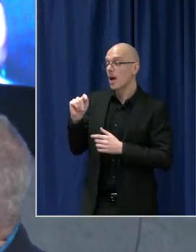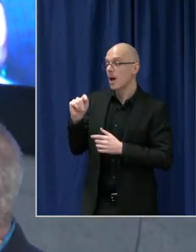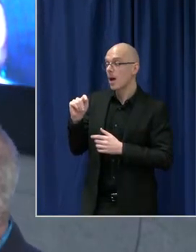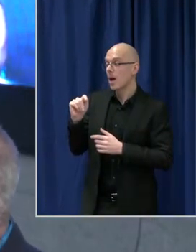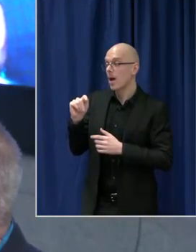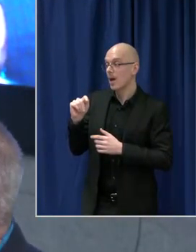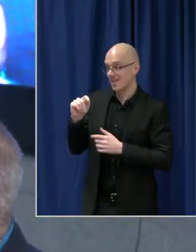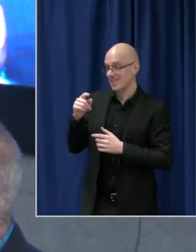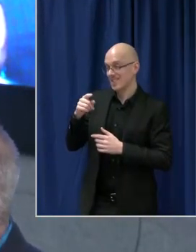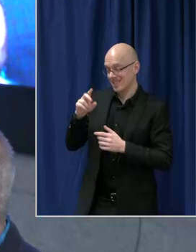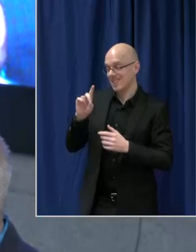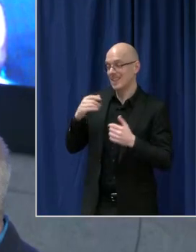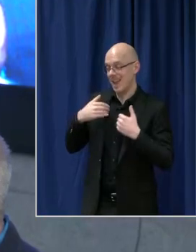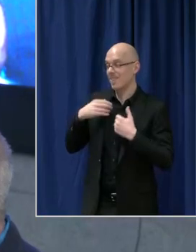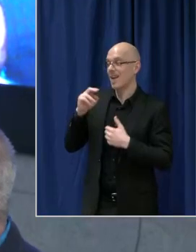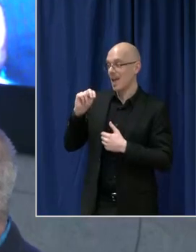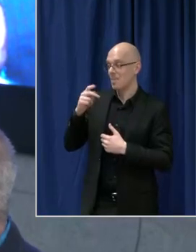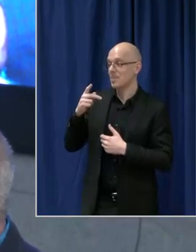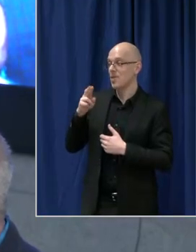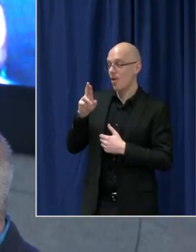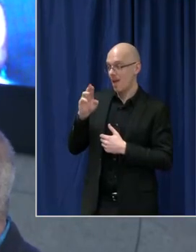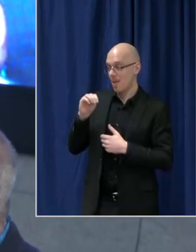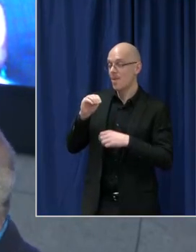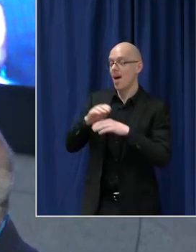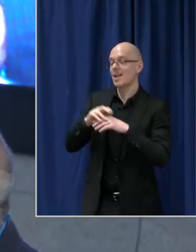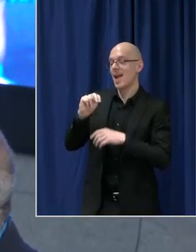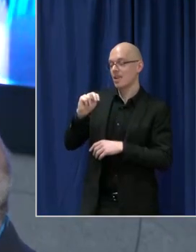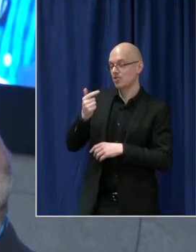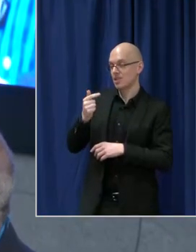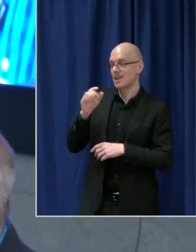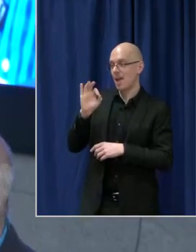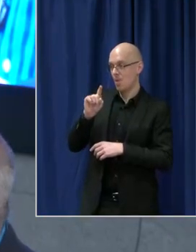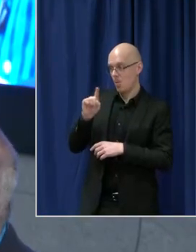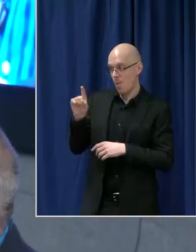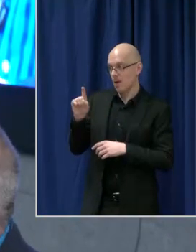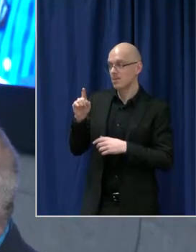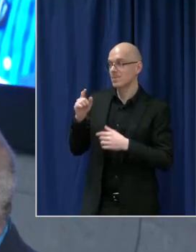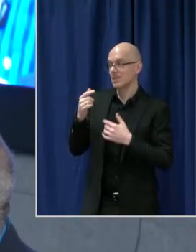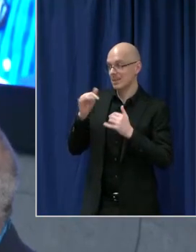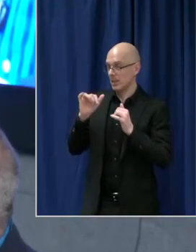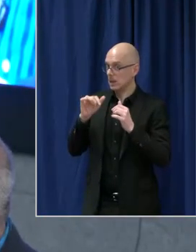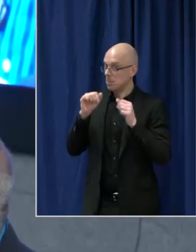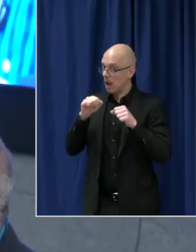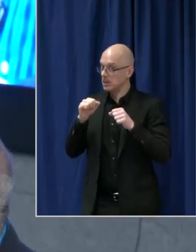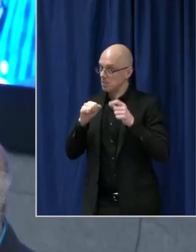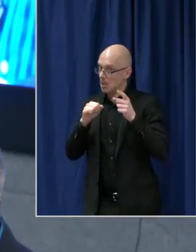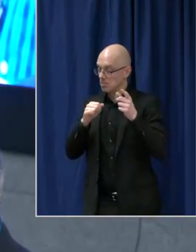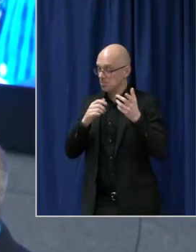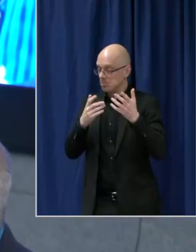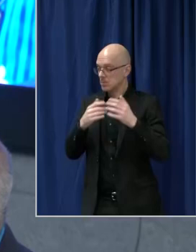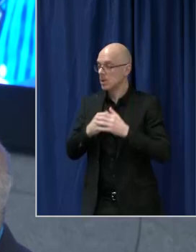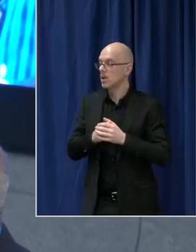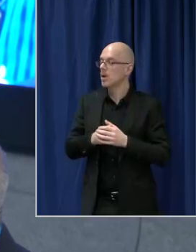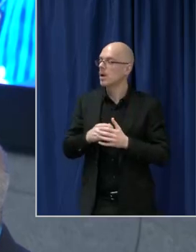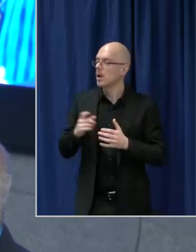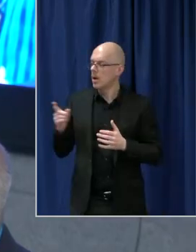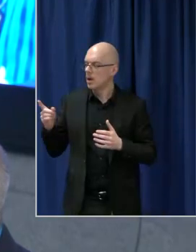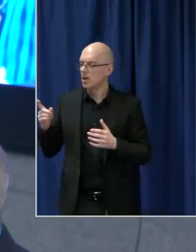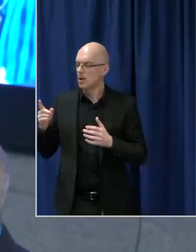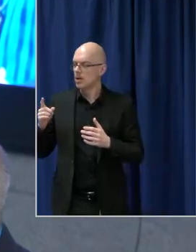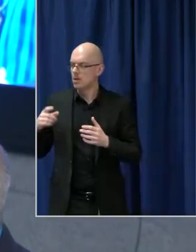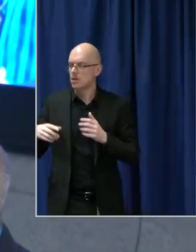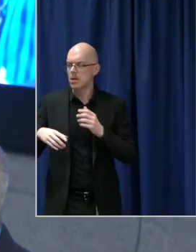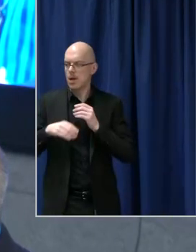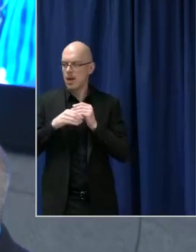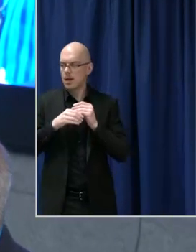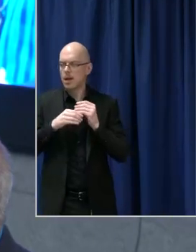there was a notice of proposed rulemaking on NG911, which is still also pending, right, Rachel? Yep. So there last year